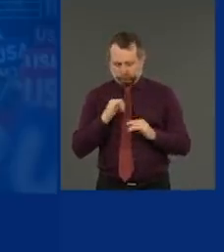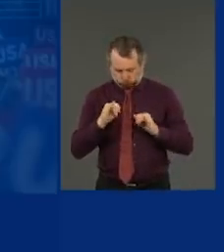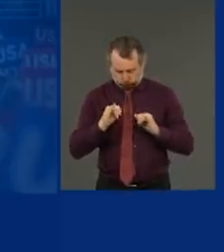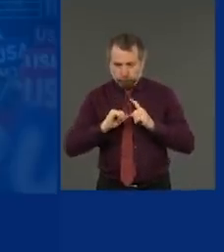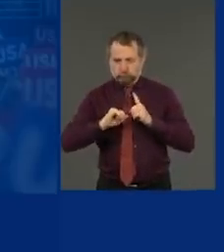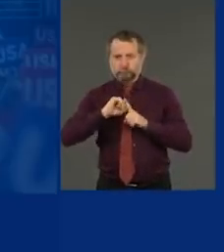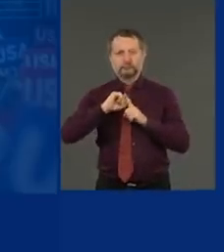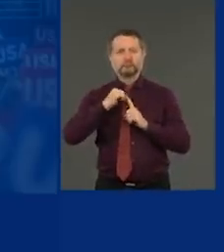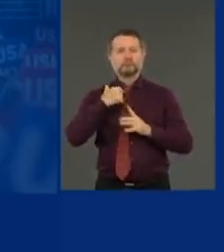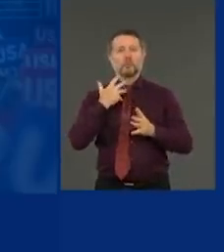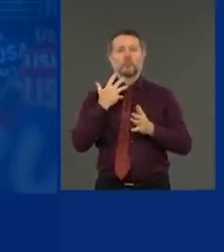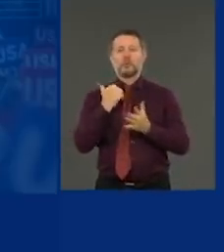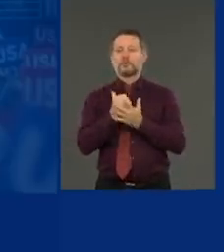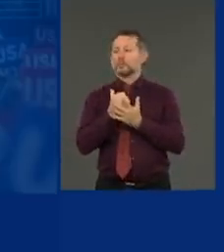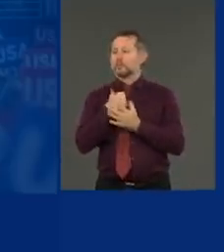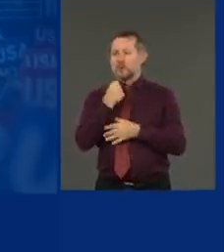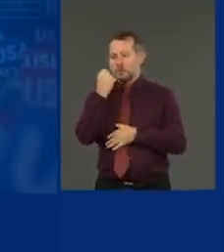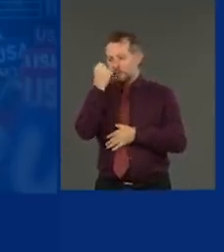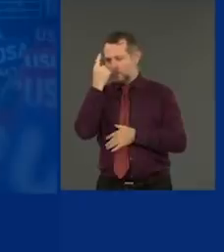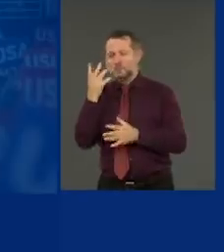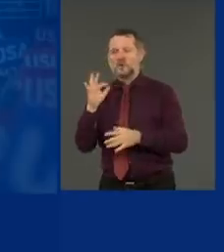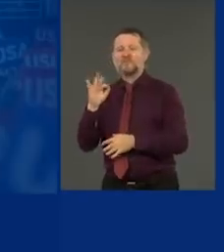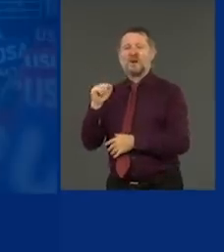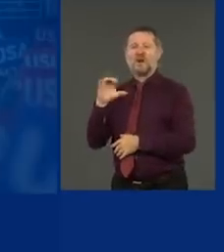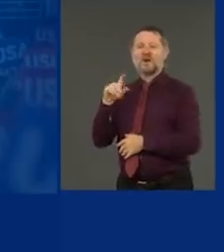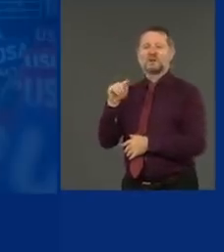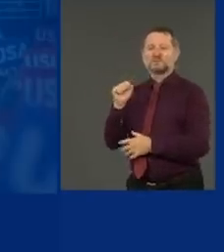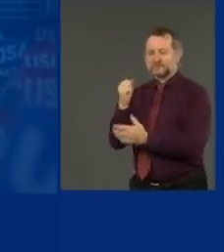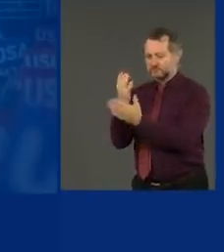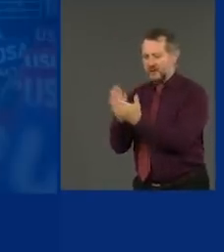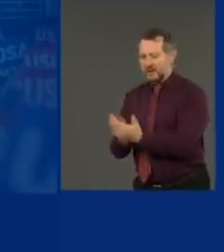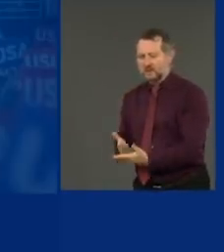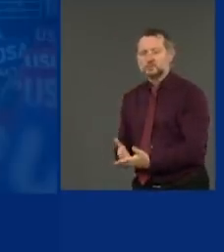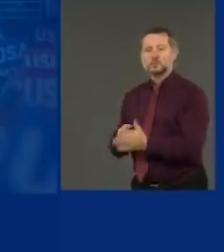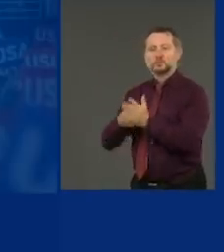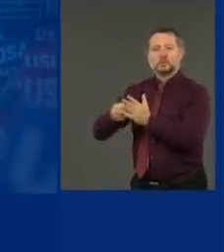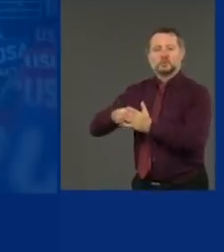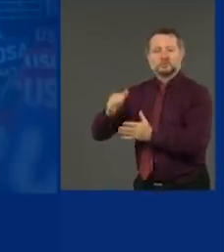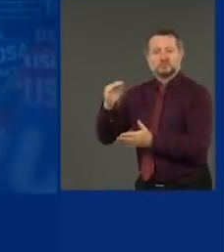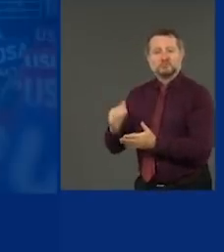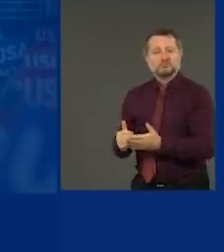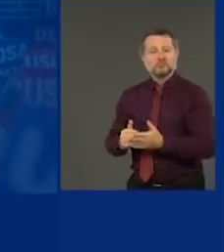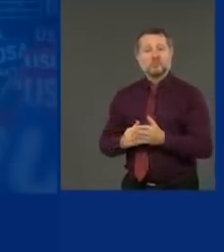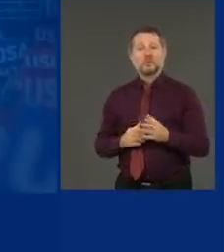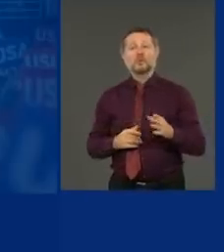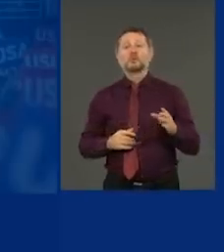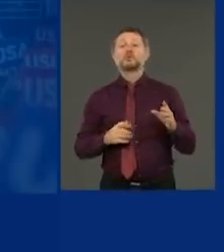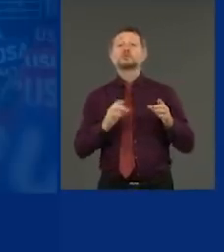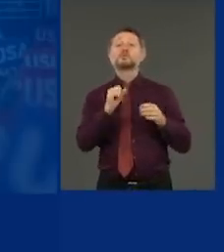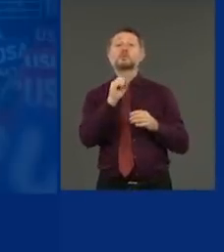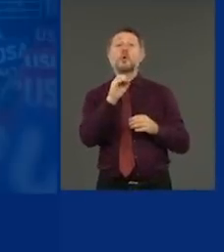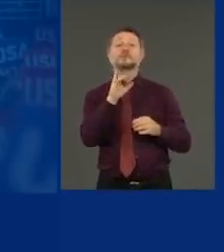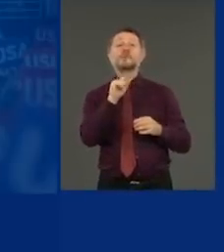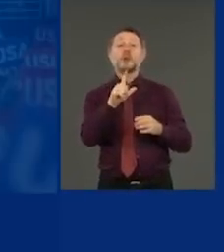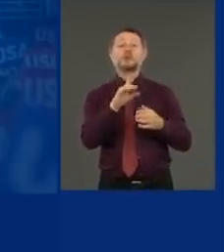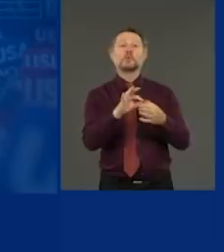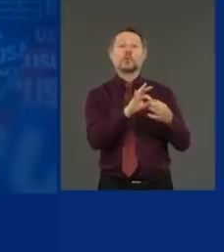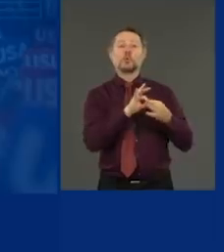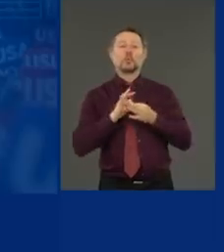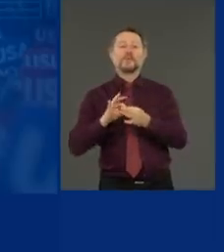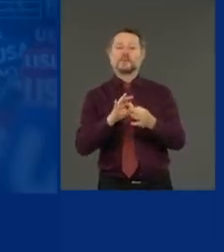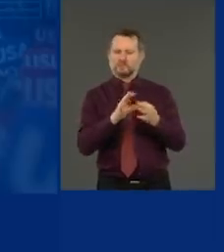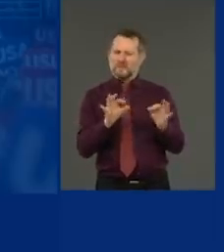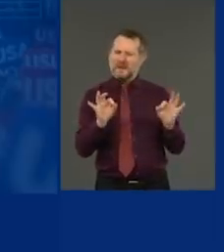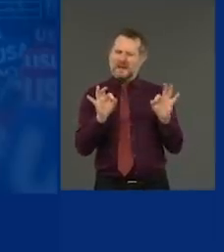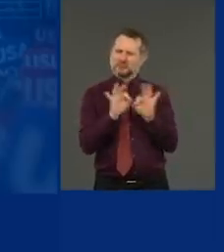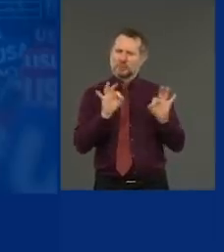been going through. Social unity matters. How did New Yorkers bend the curve?